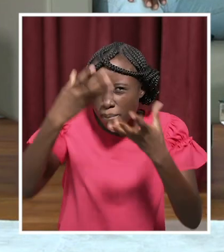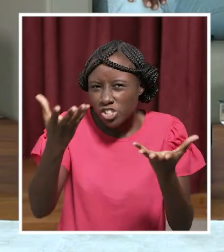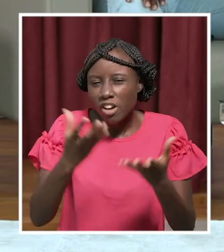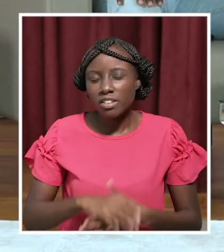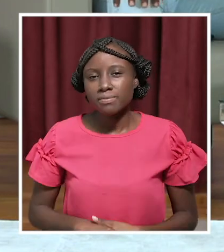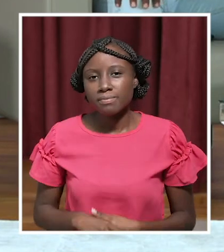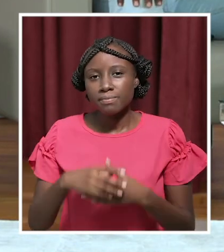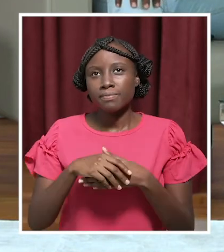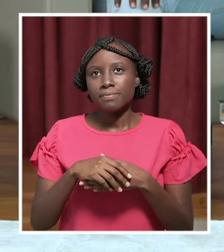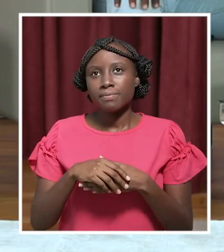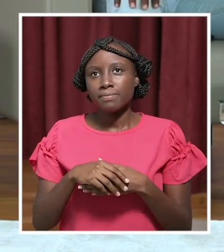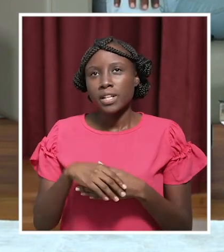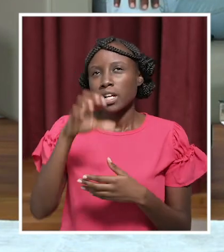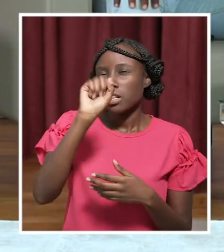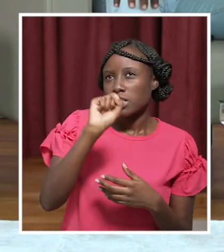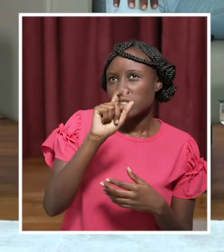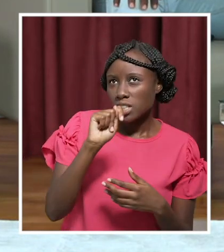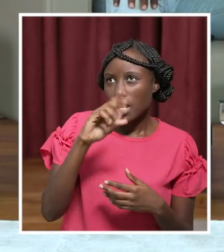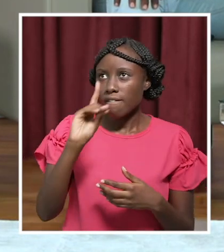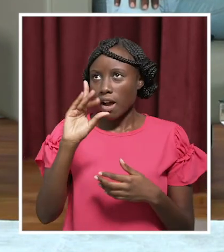here. Standard 5,